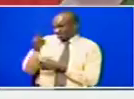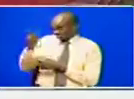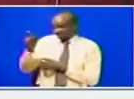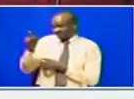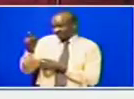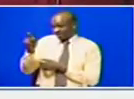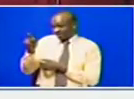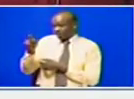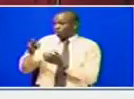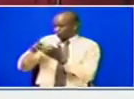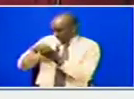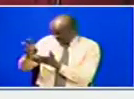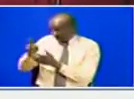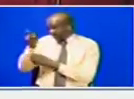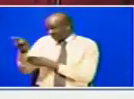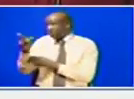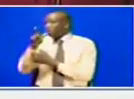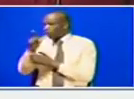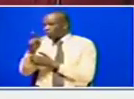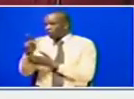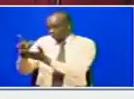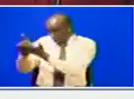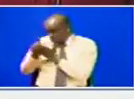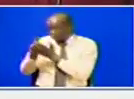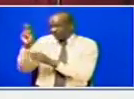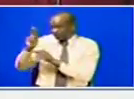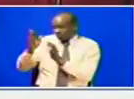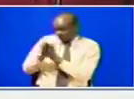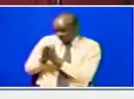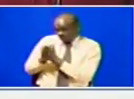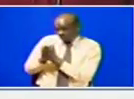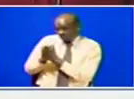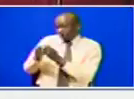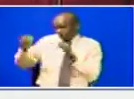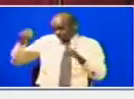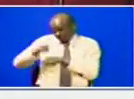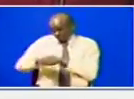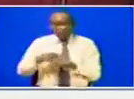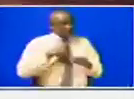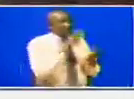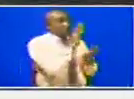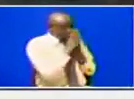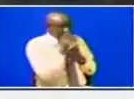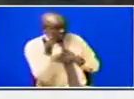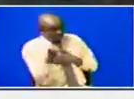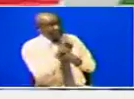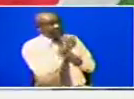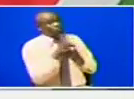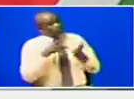exactly paying to pay a debt that you are using it for infrastructure. So we're borrowing from one debt to pay another